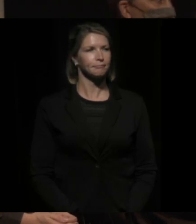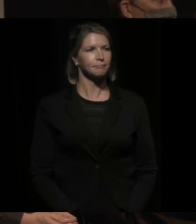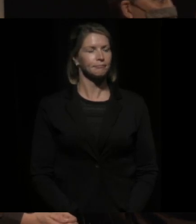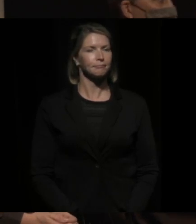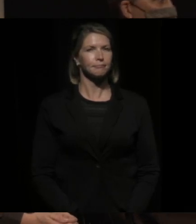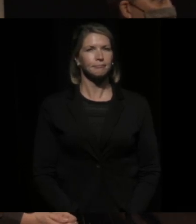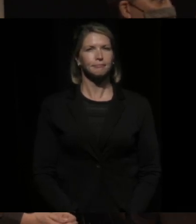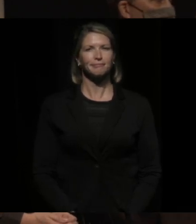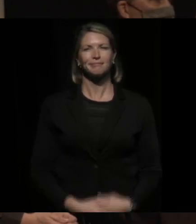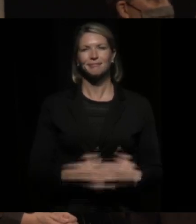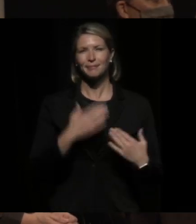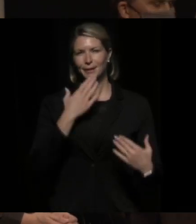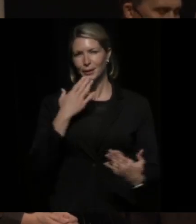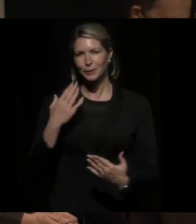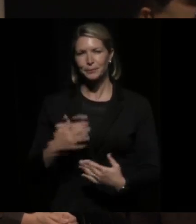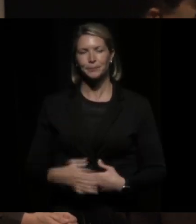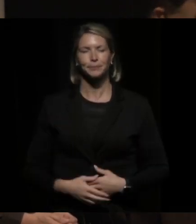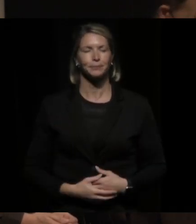Thank you.